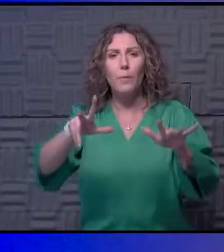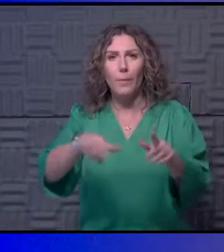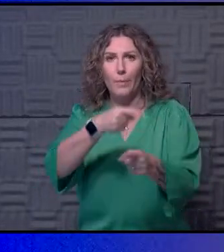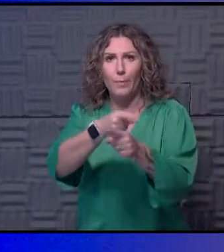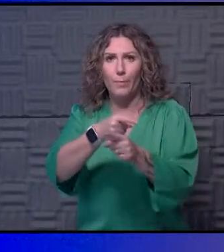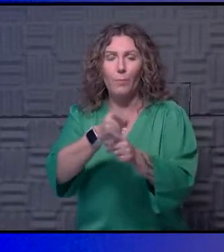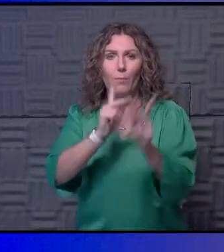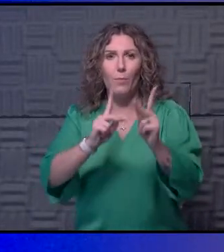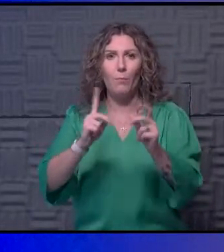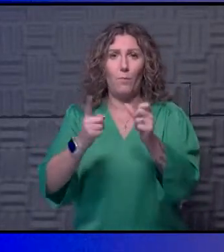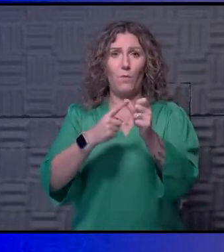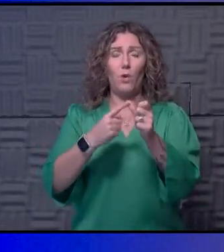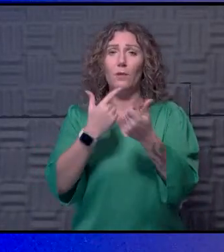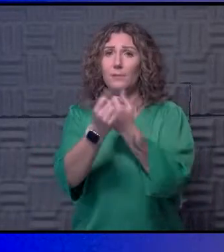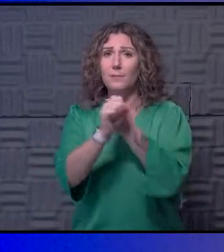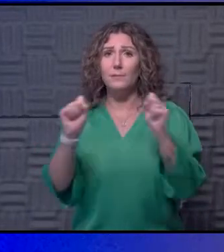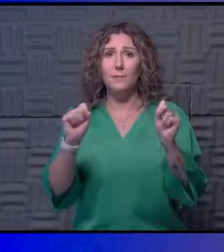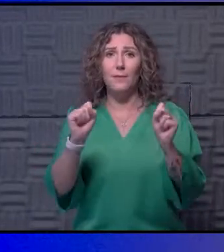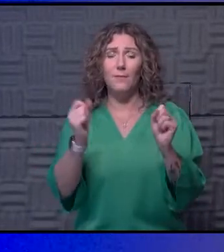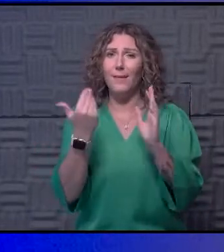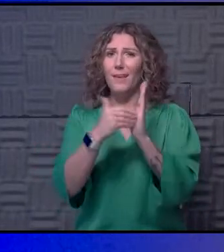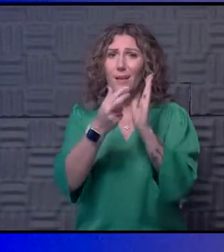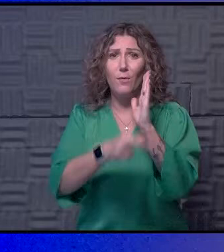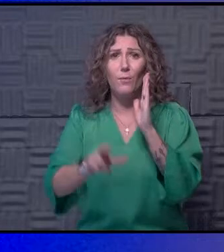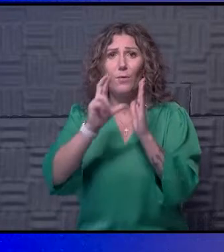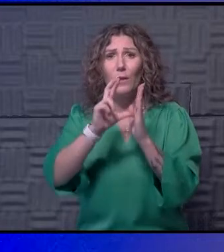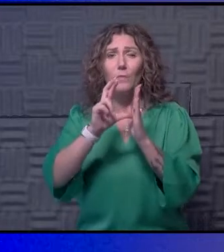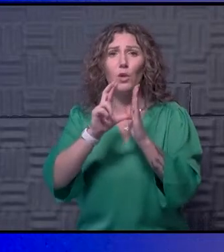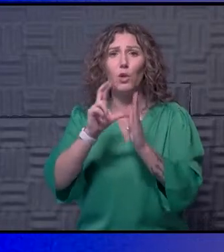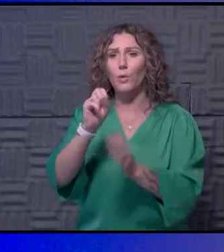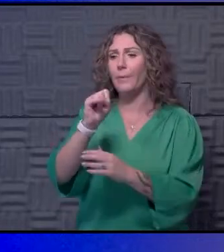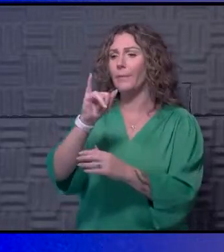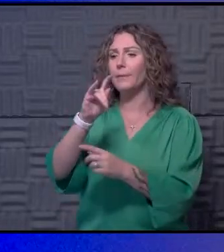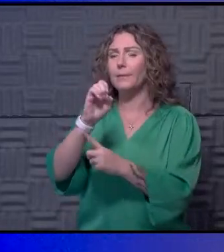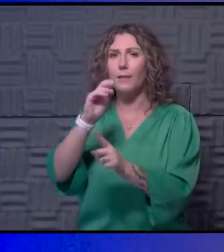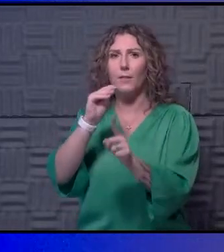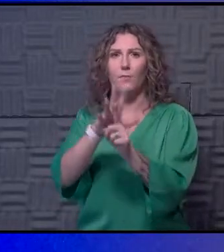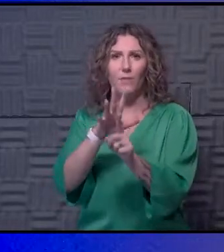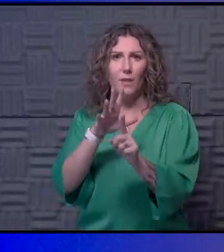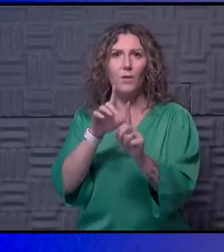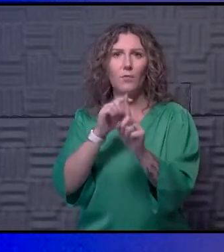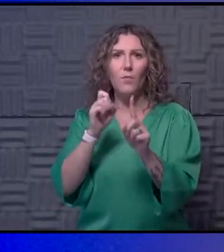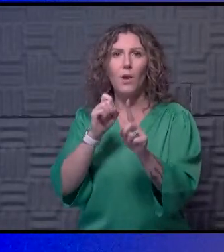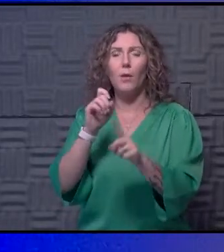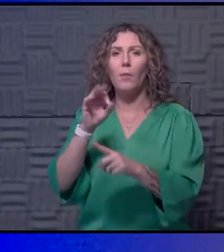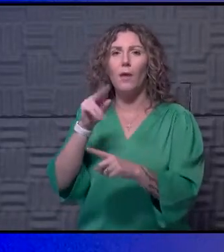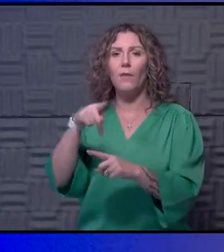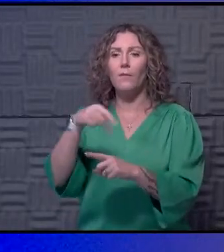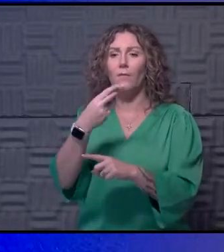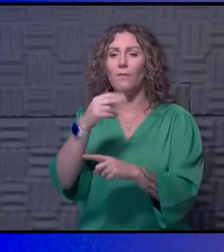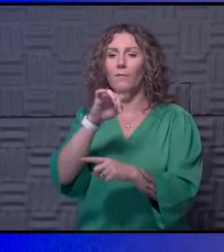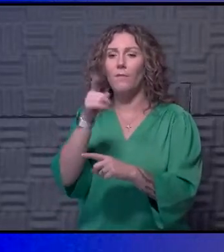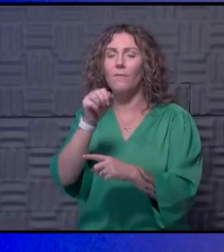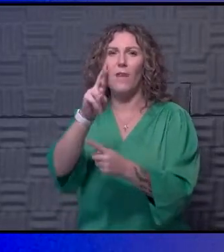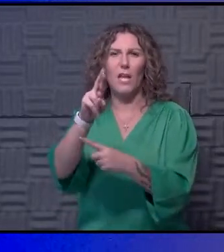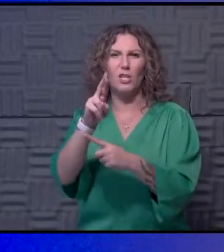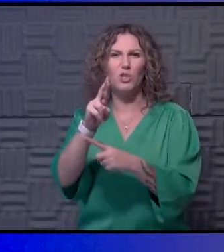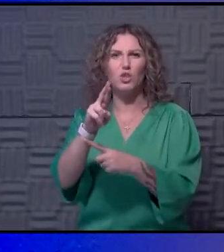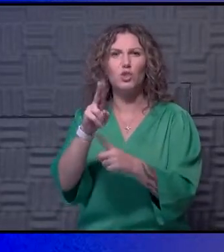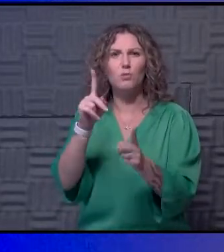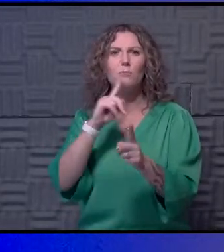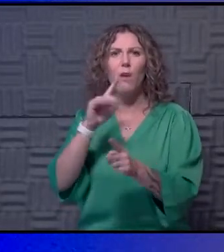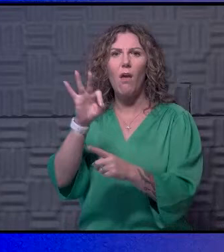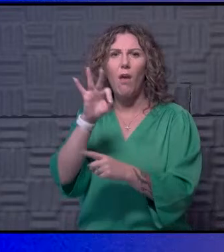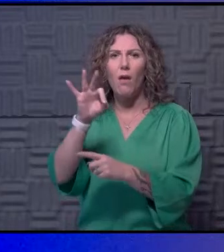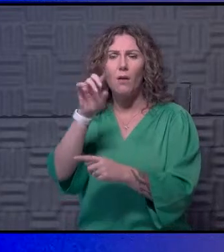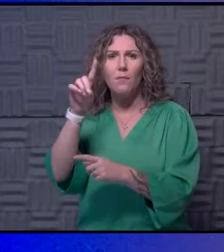but it is safe. I was just, again, reviewing the side effect profile from the Pfizer, from the FDA briefing again. Again, still